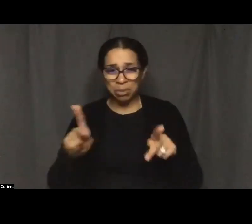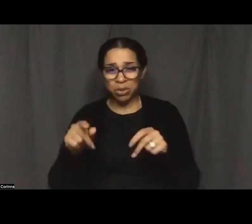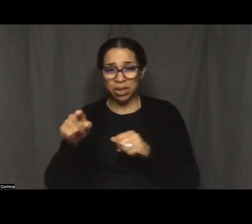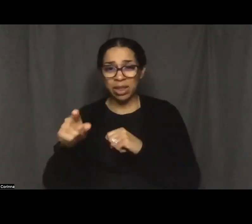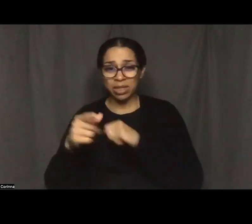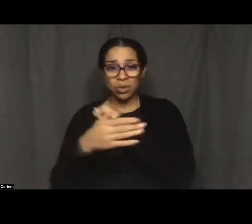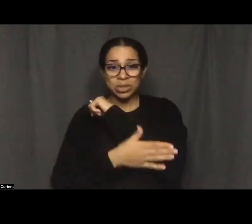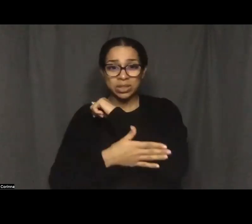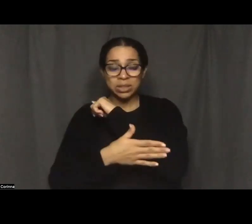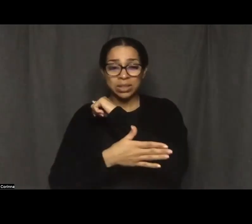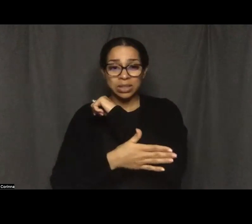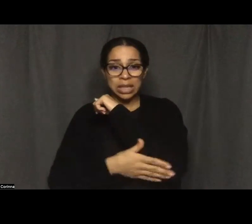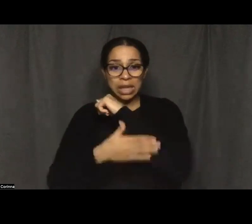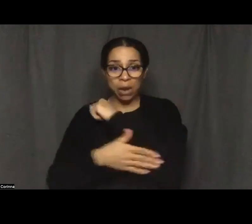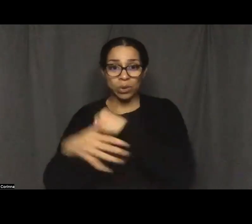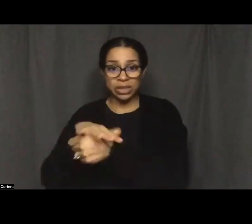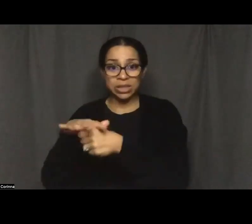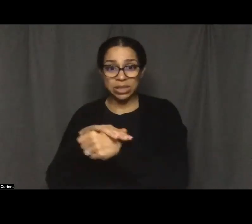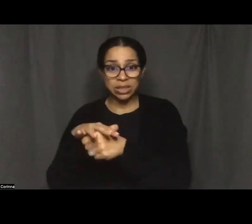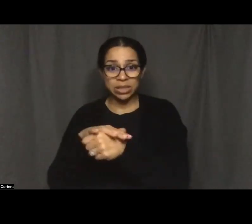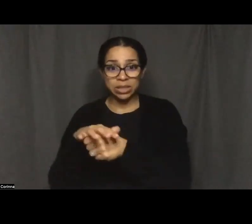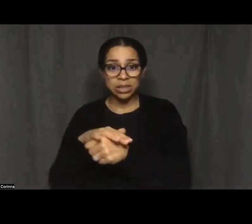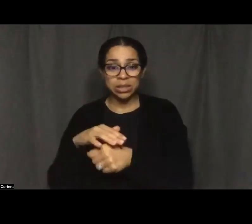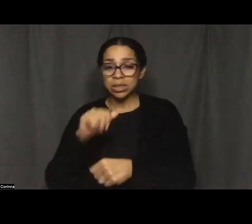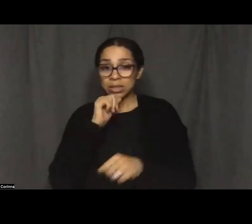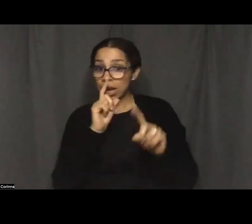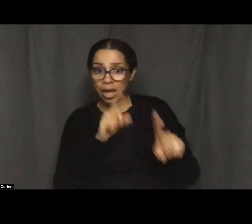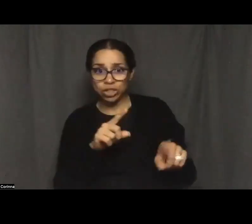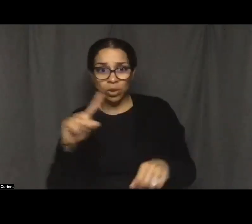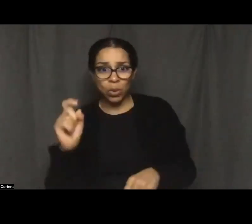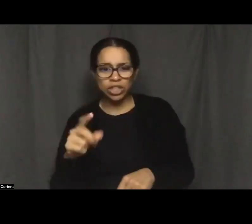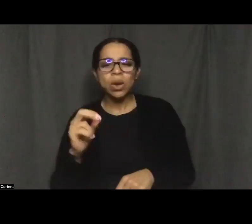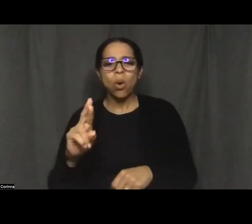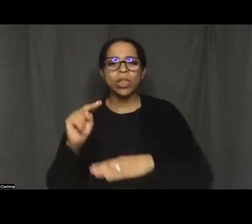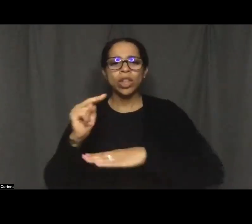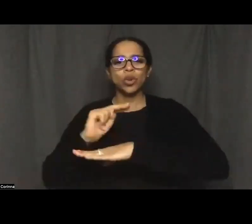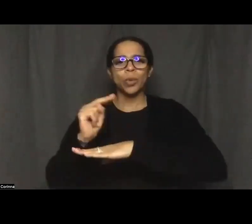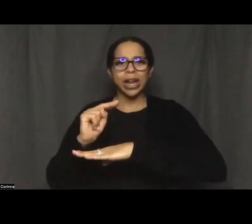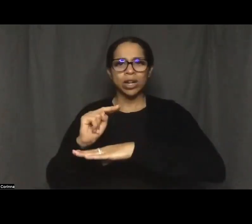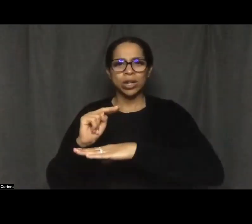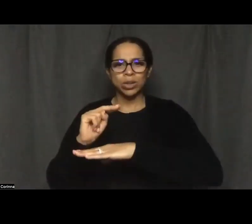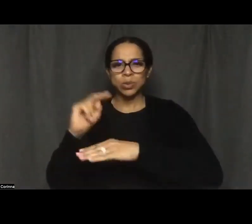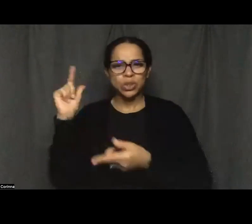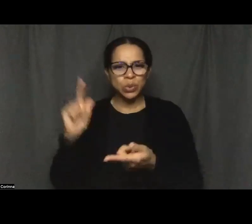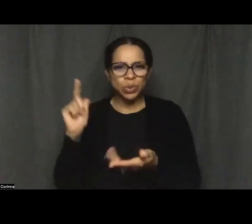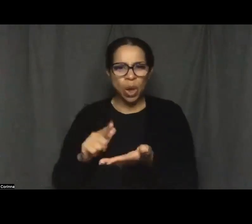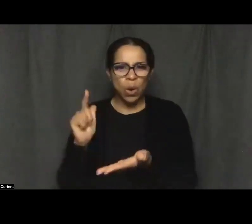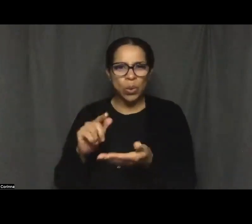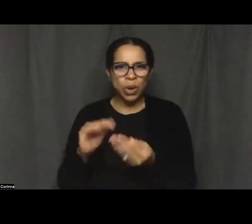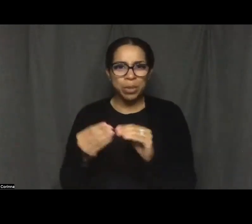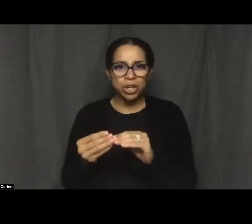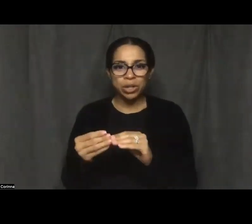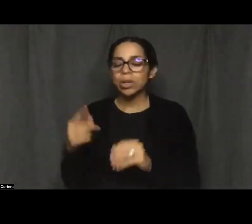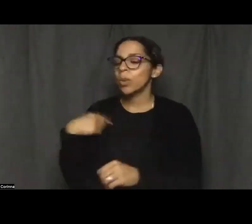numerator was too small? Yeah, I'll take that first one. So we actually excluded because of the numerator